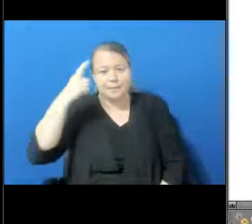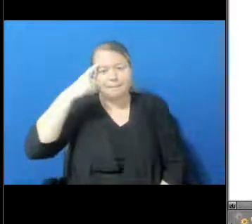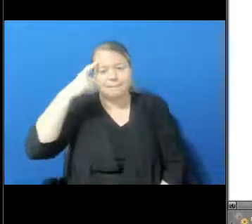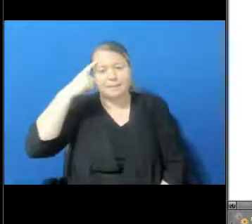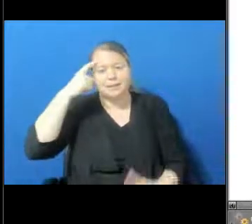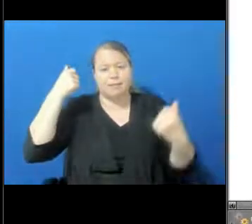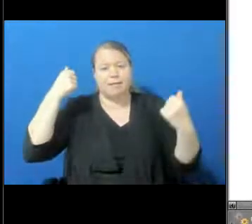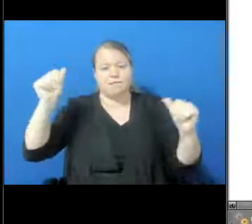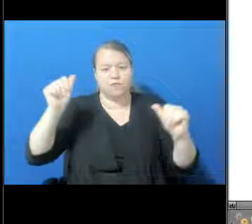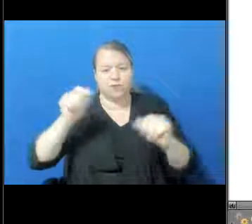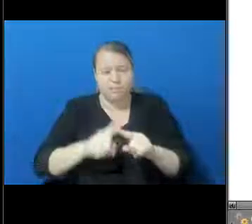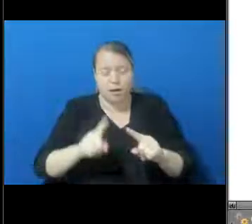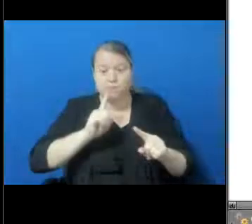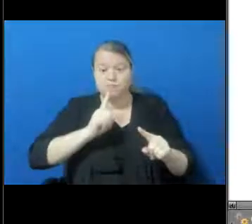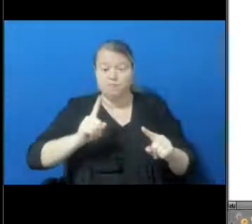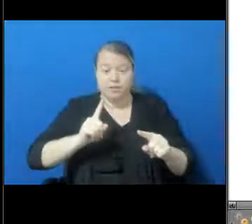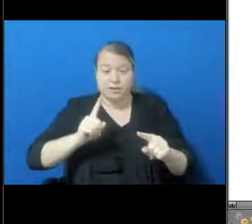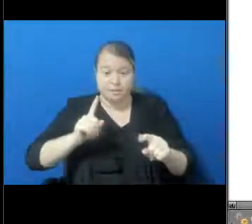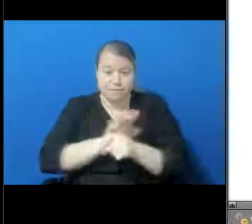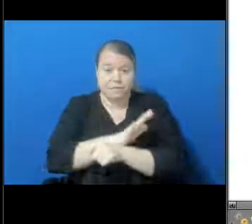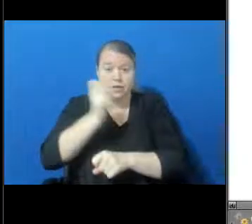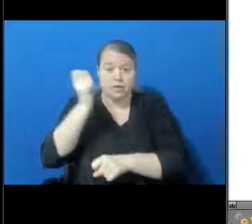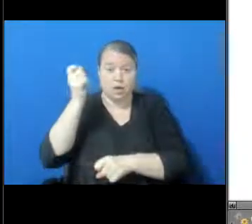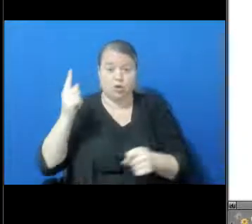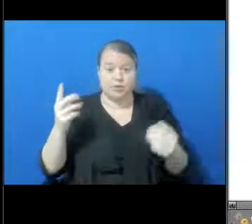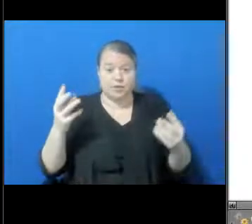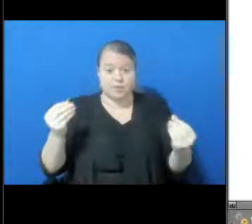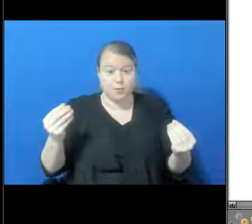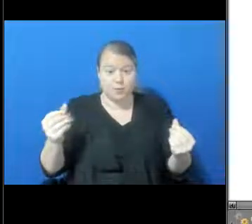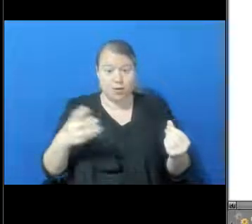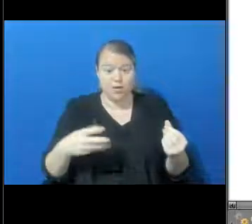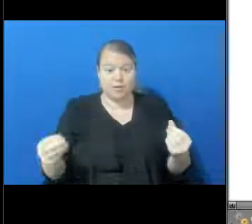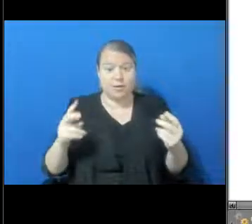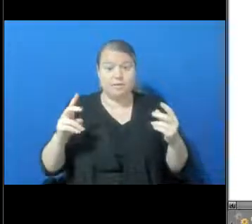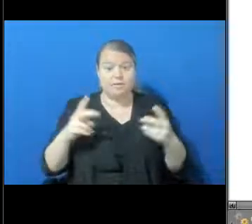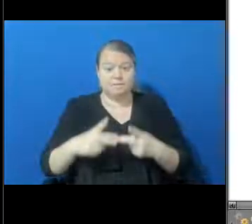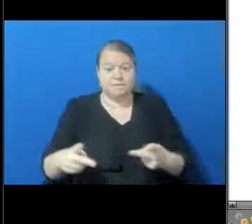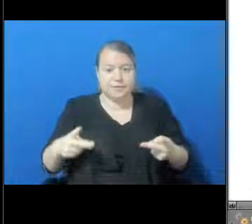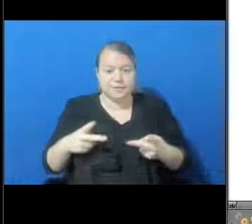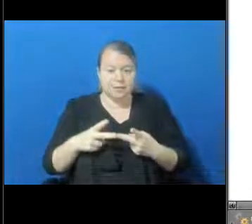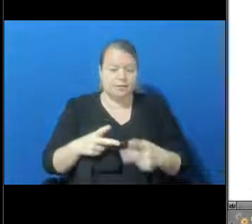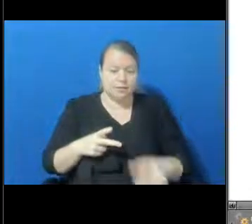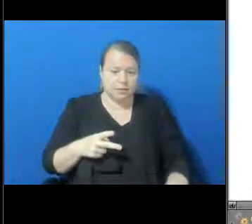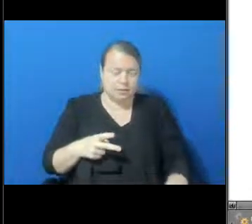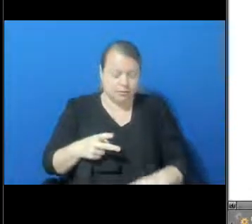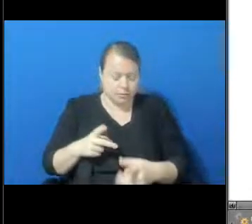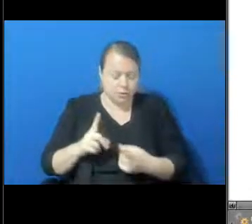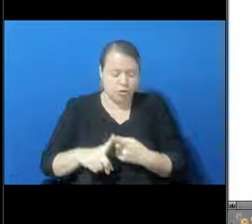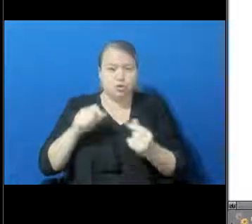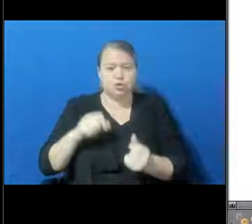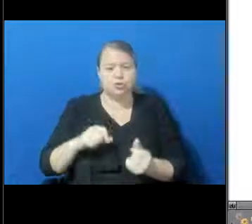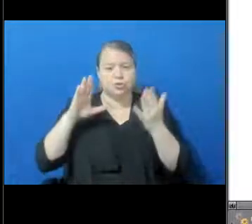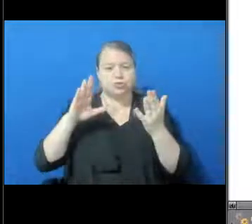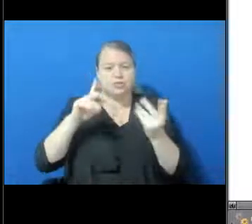the real understanding of the ground and the facilities that you were dealing with to address the particular needs and